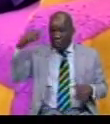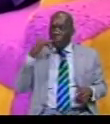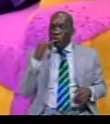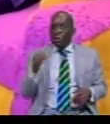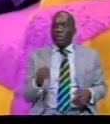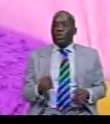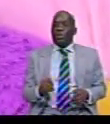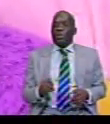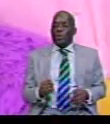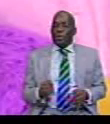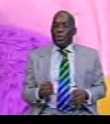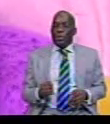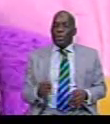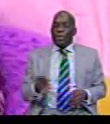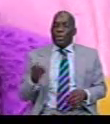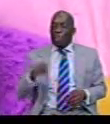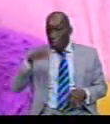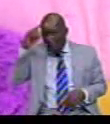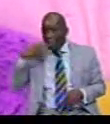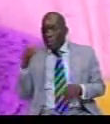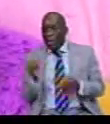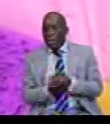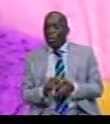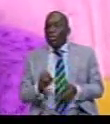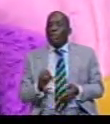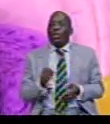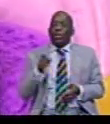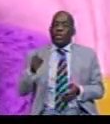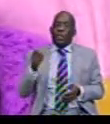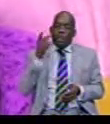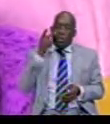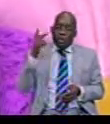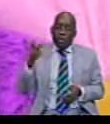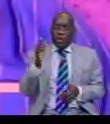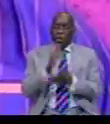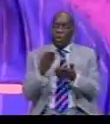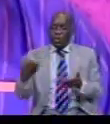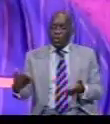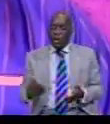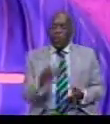I saw something. Ah, what did you see? What?